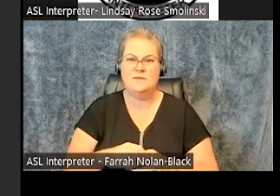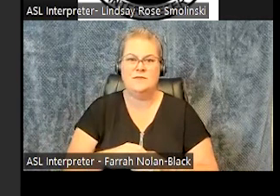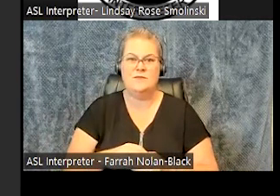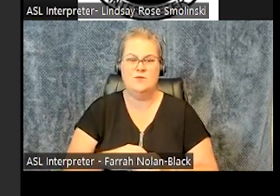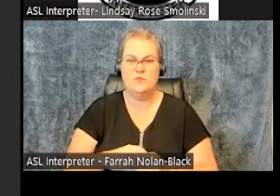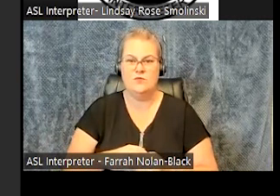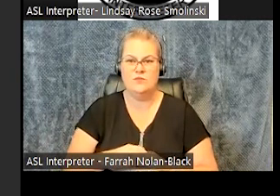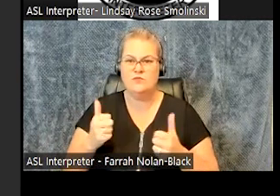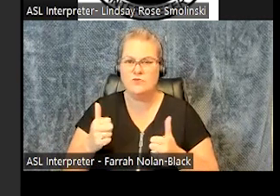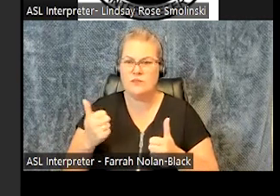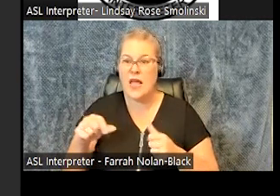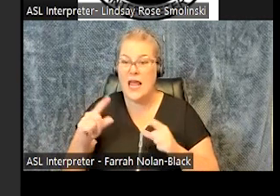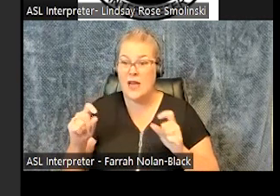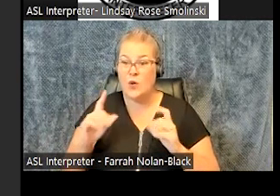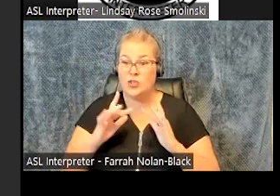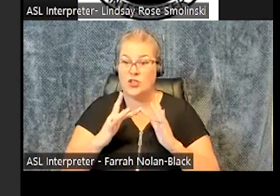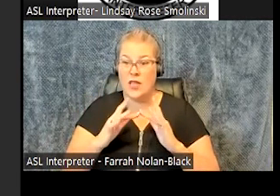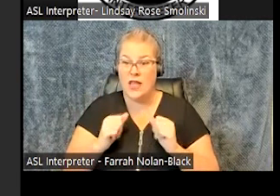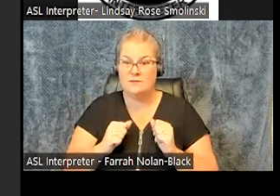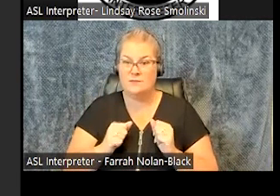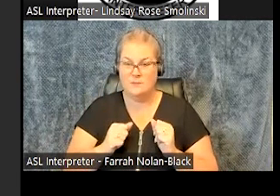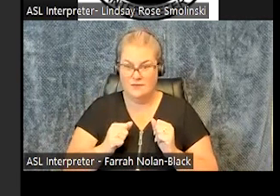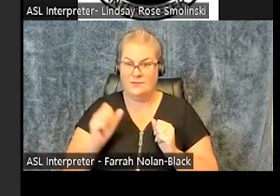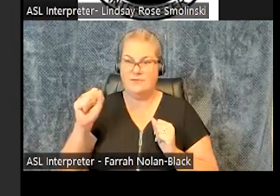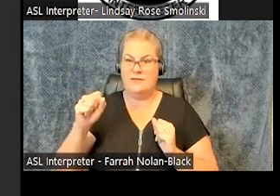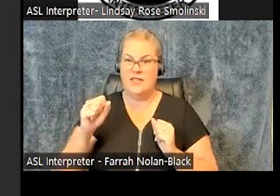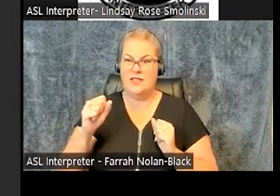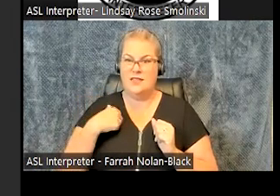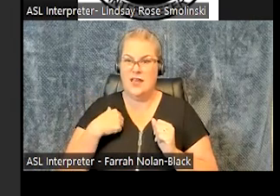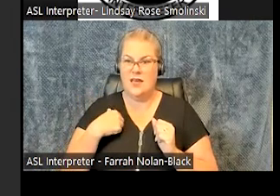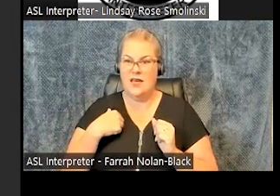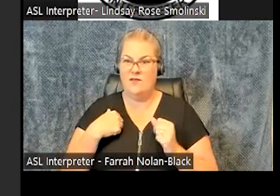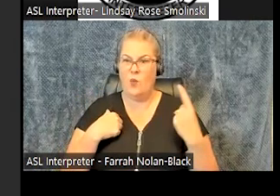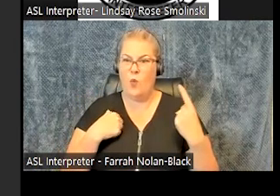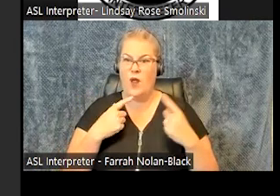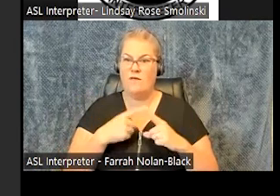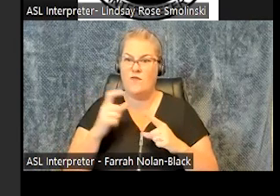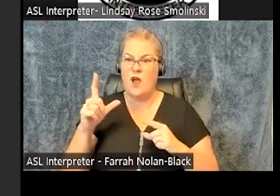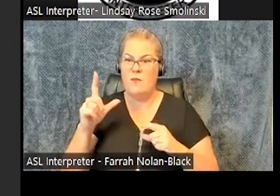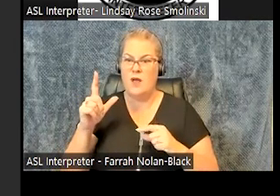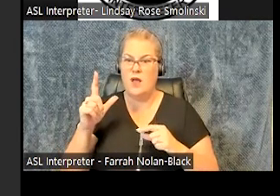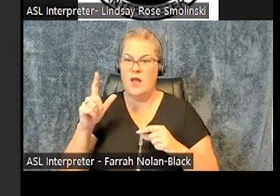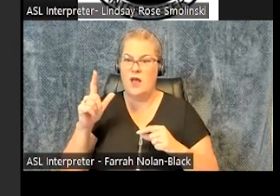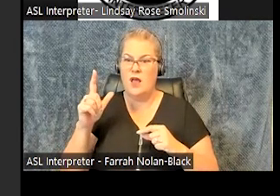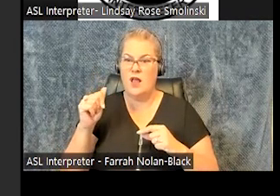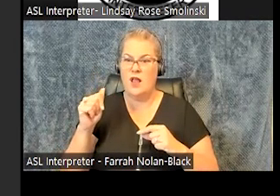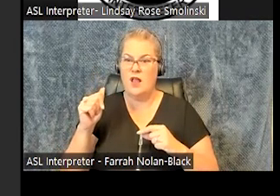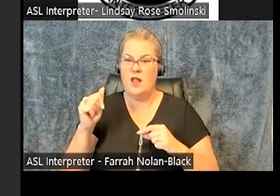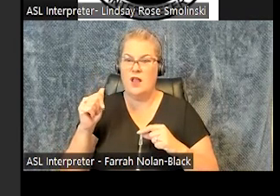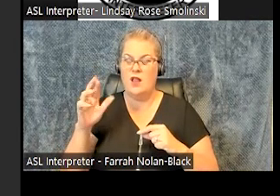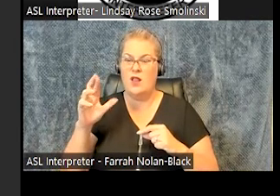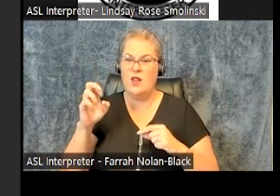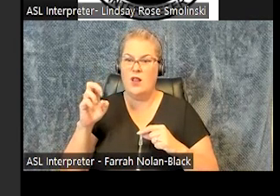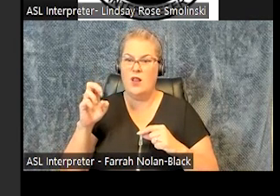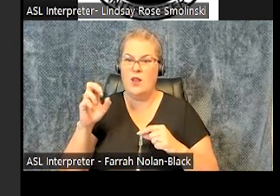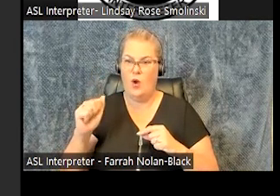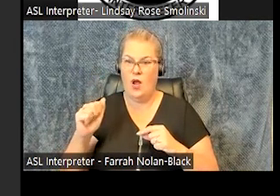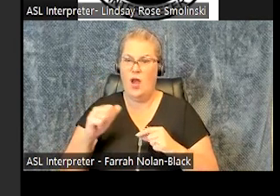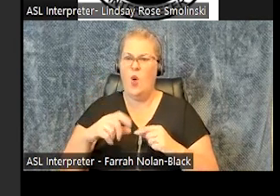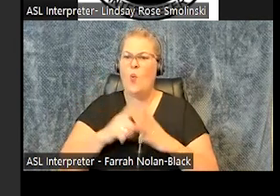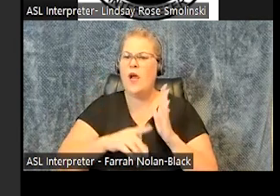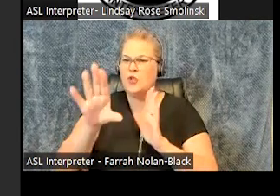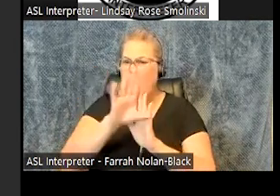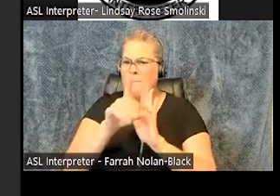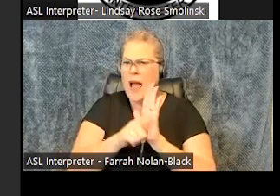Do we have any questions online? Yes, we do. We have one from Laura Brazil. What is your background to know how to launch